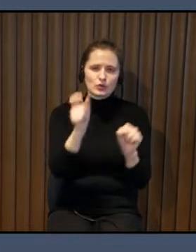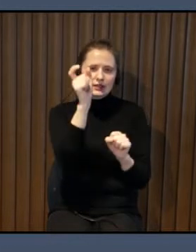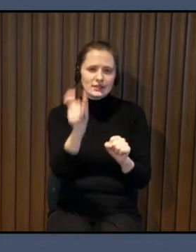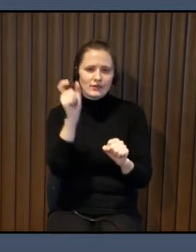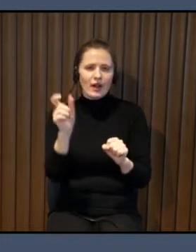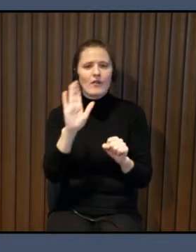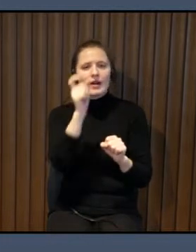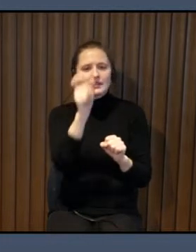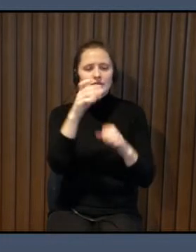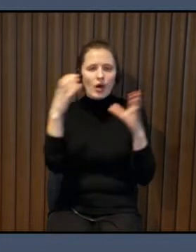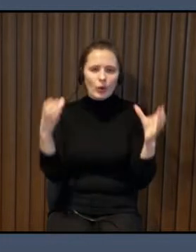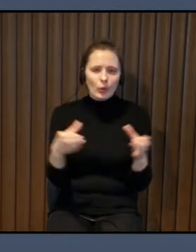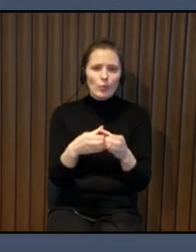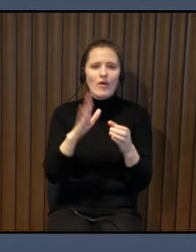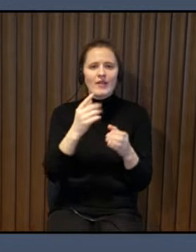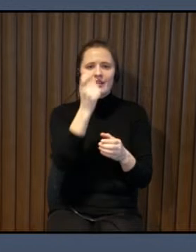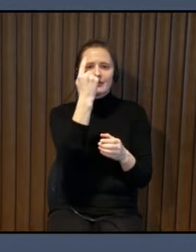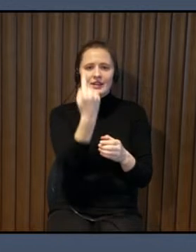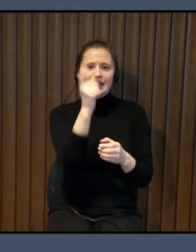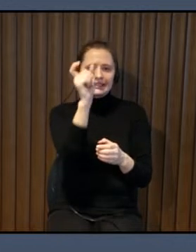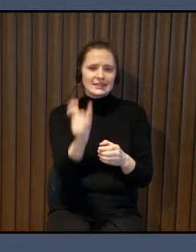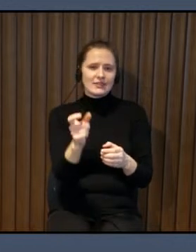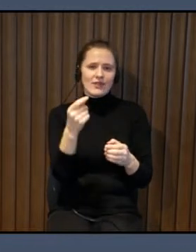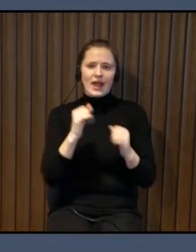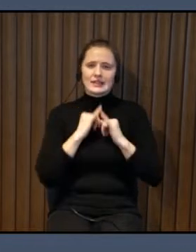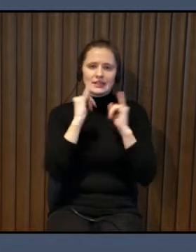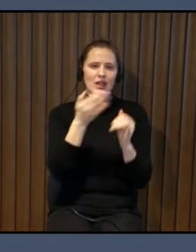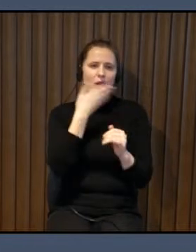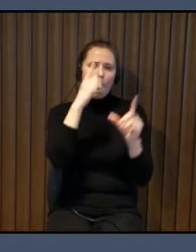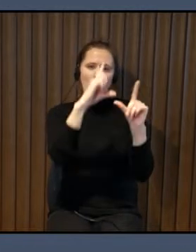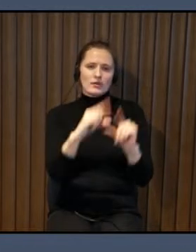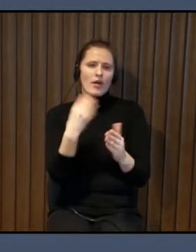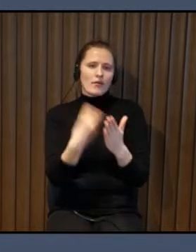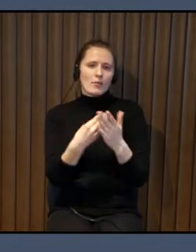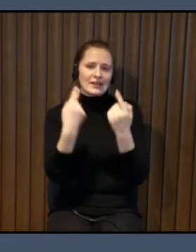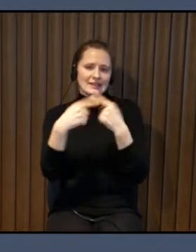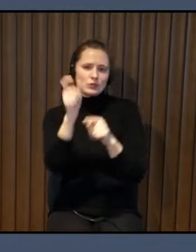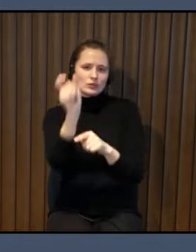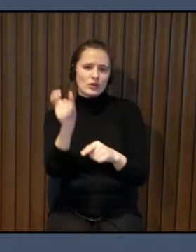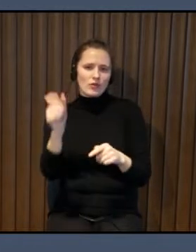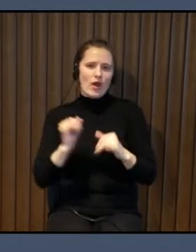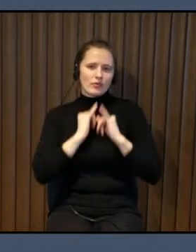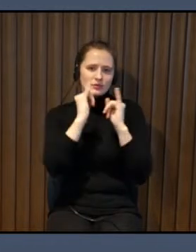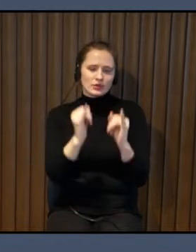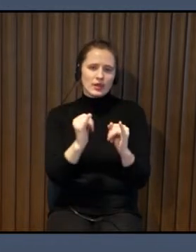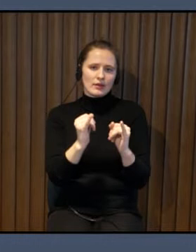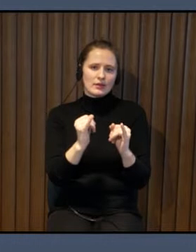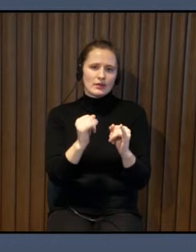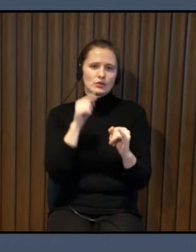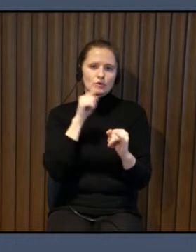Also, human rights and human dignity should be observed, and every person is